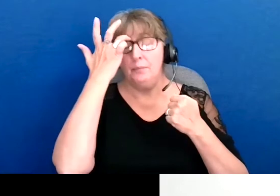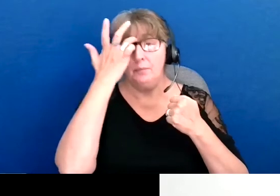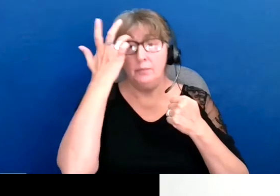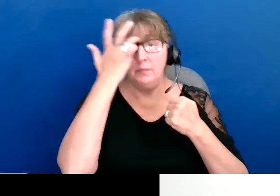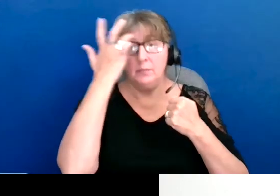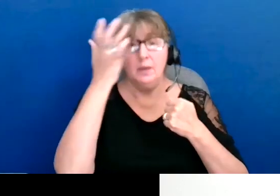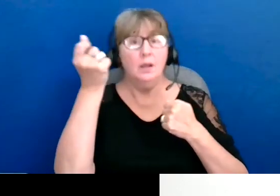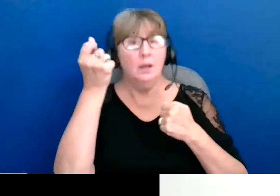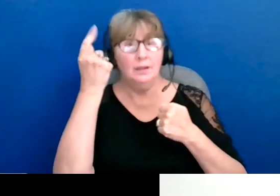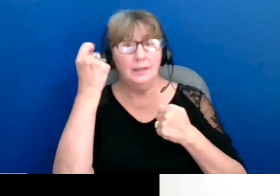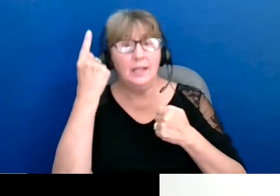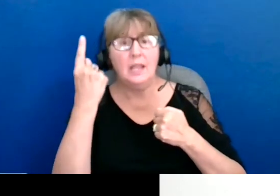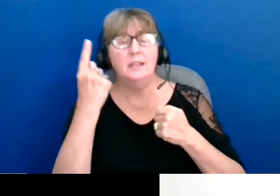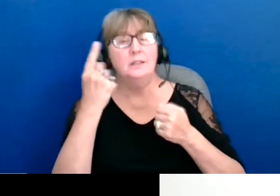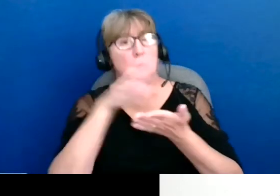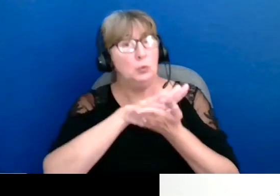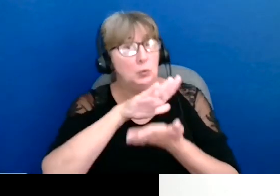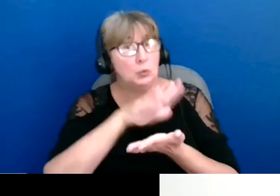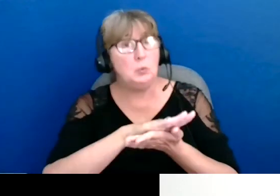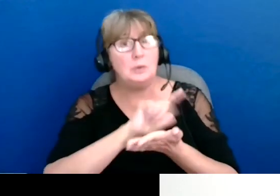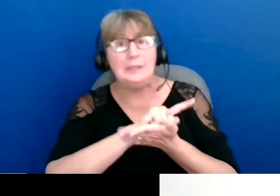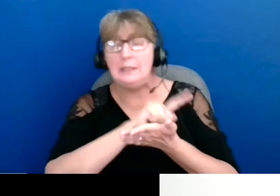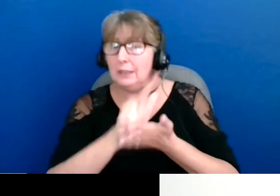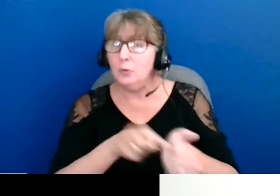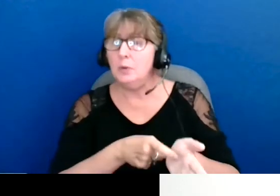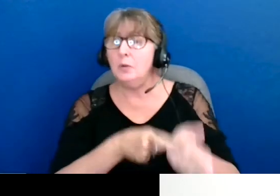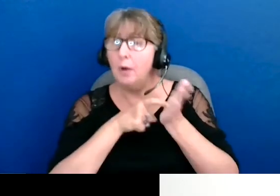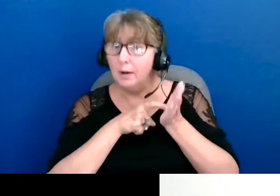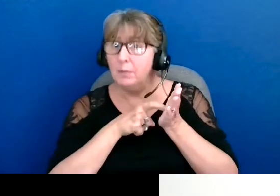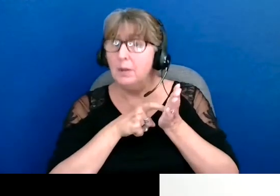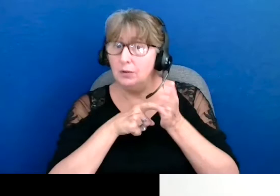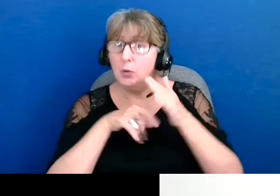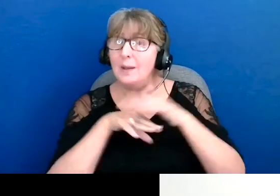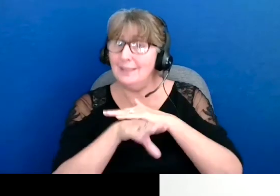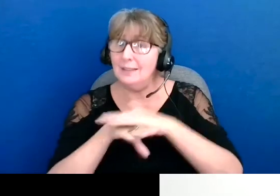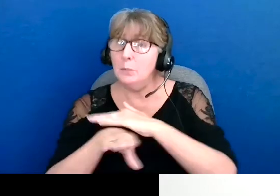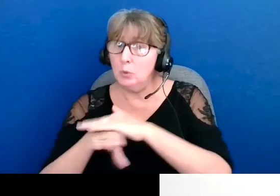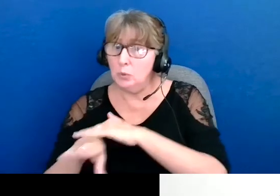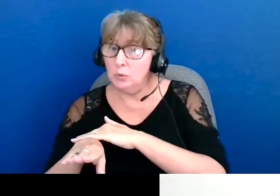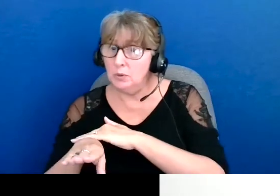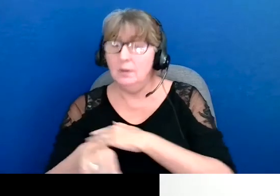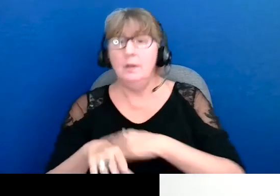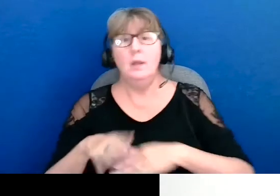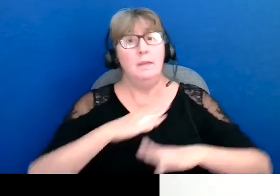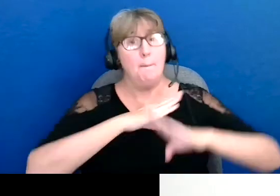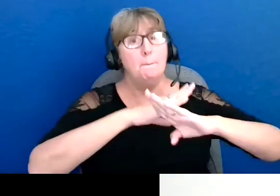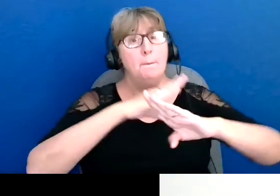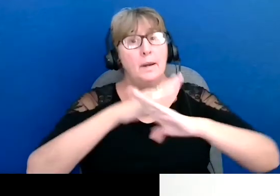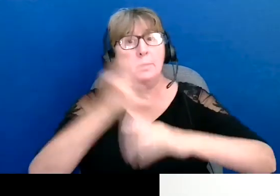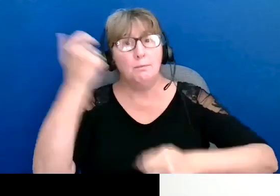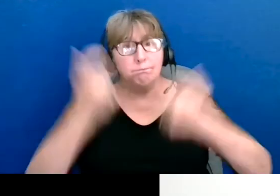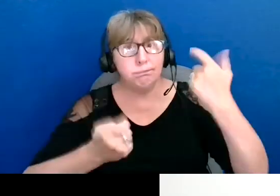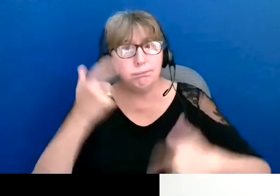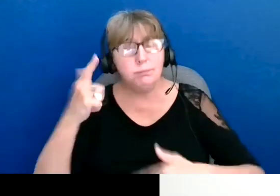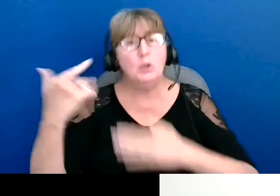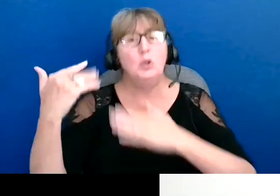a legal obligation to be accessible. It's the school's job to remove the barriers. Disabled